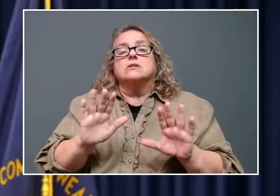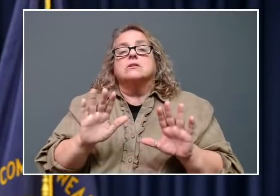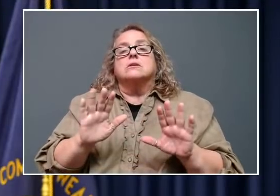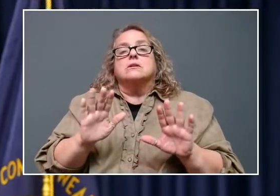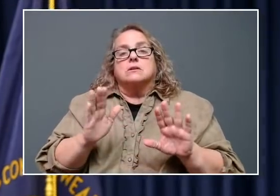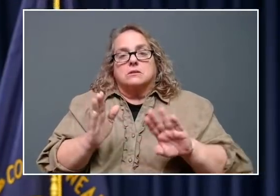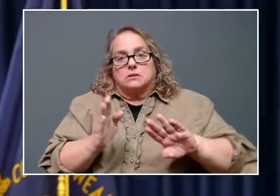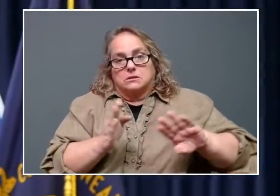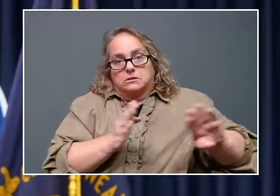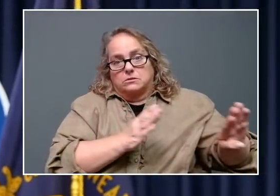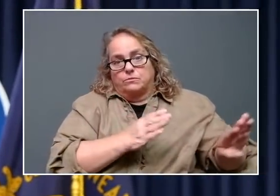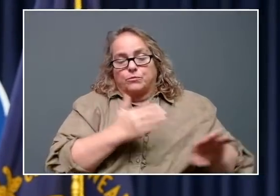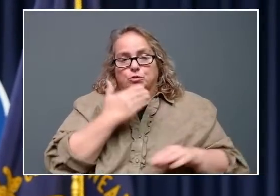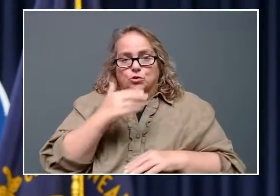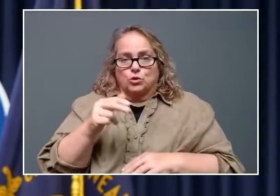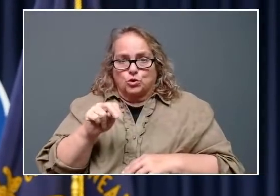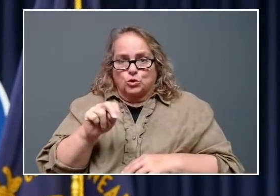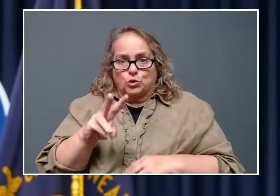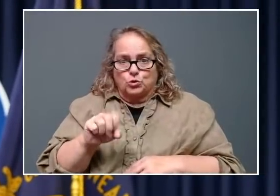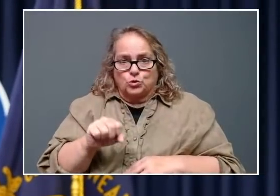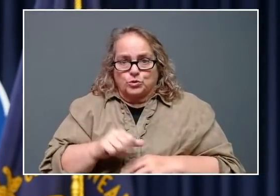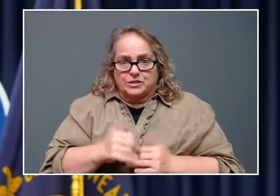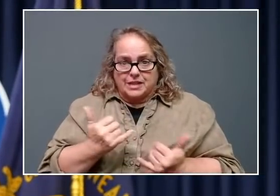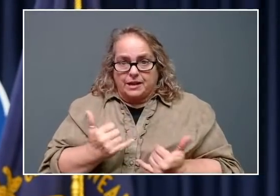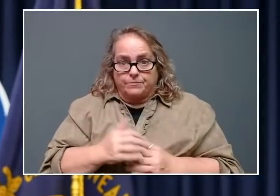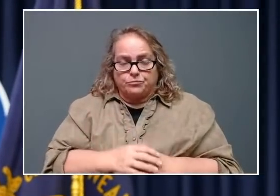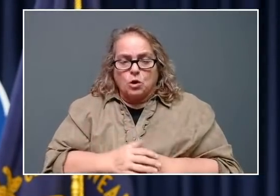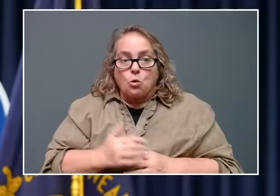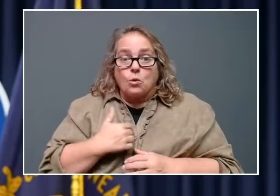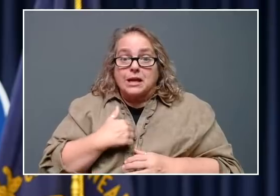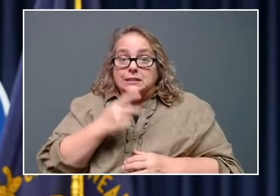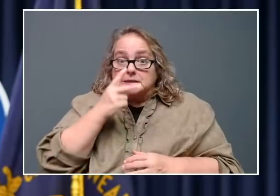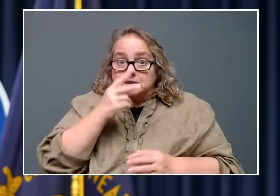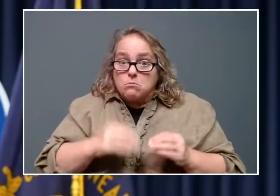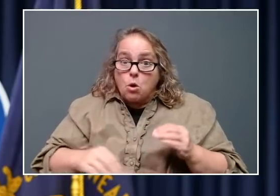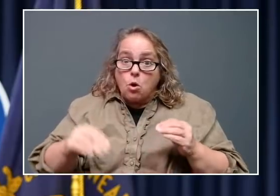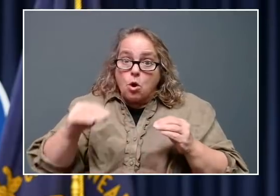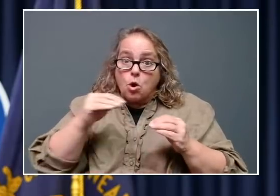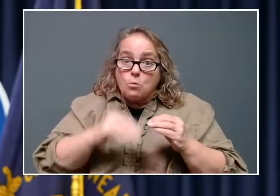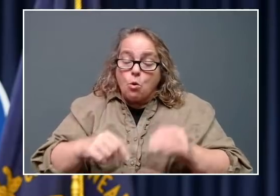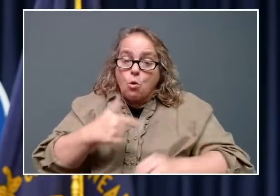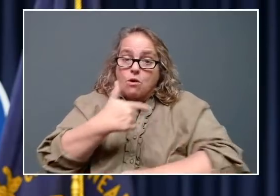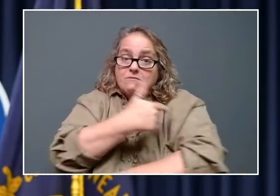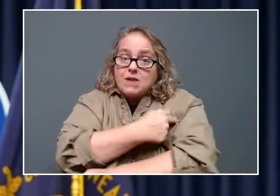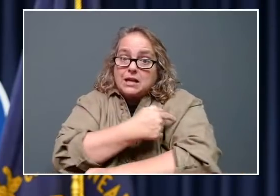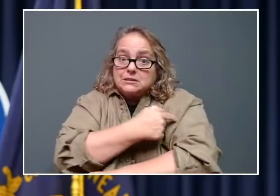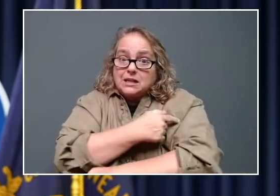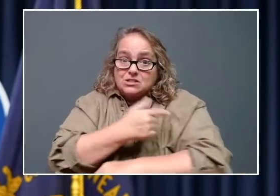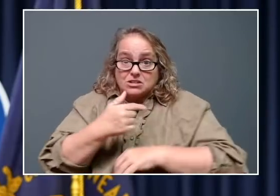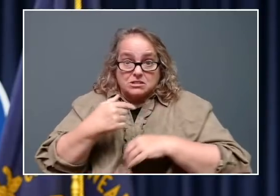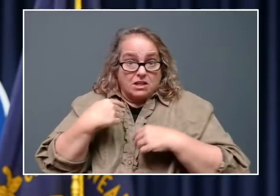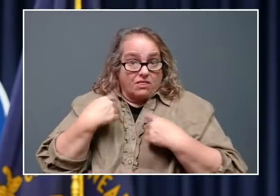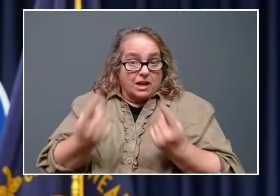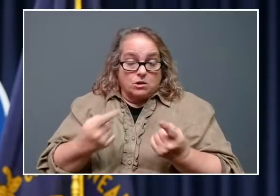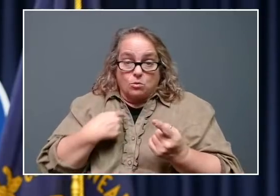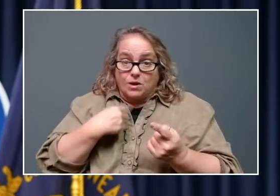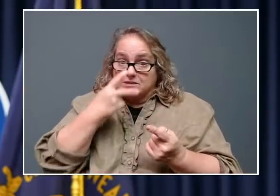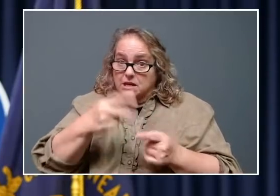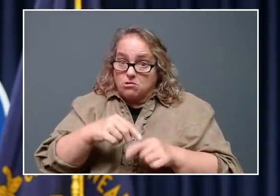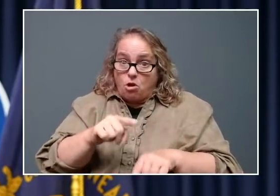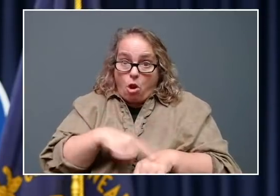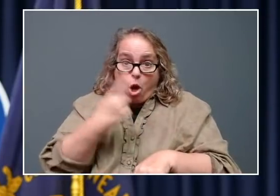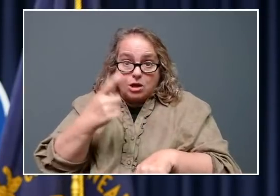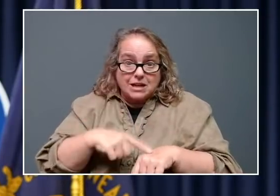seeing more vaccinations, more over this last weekend than we have seen in a long time, and it's in every stage